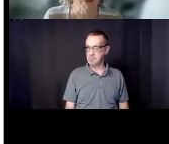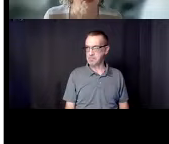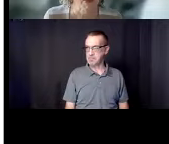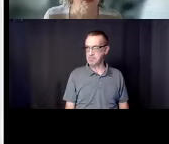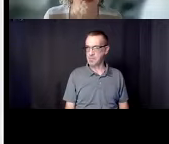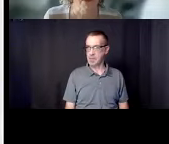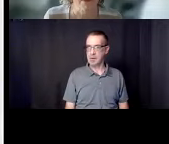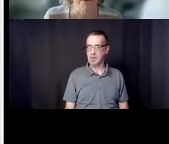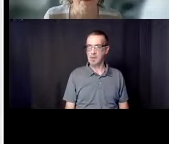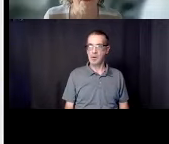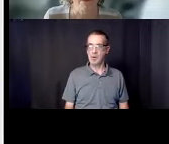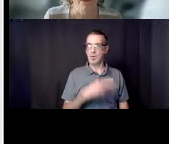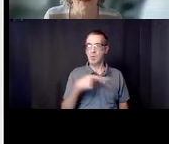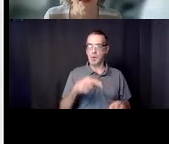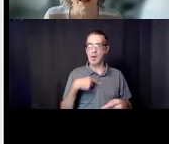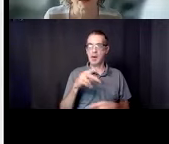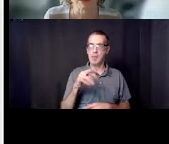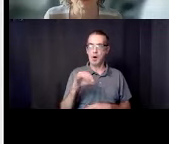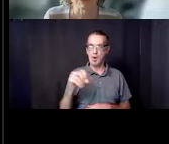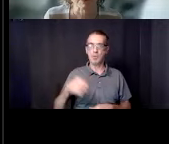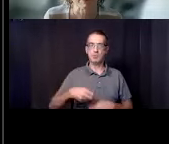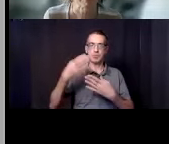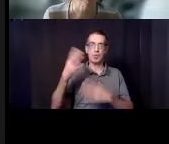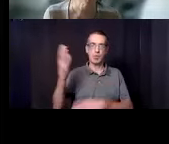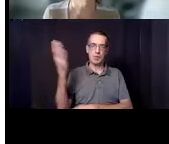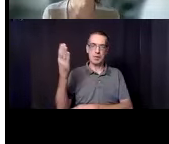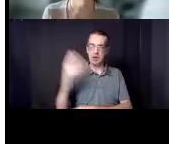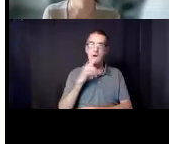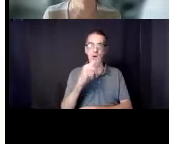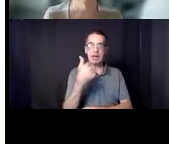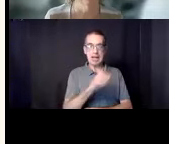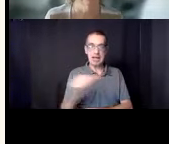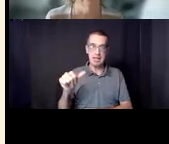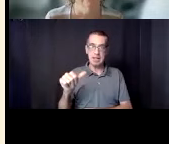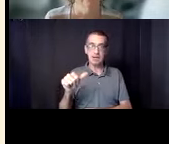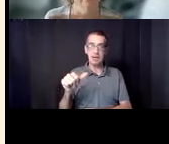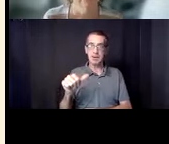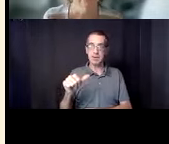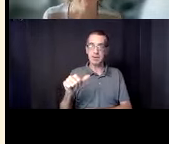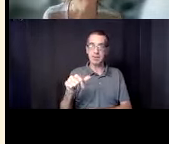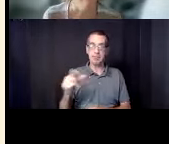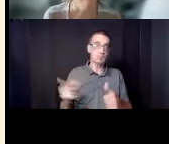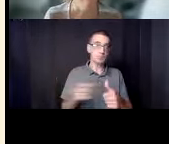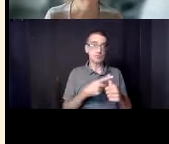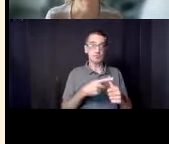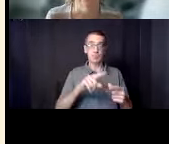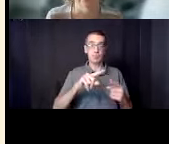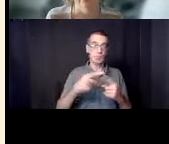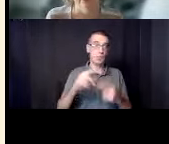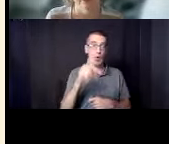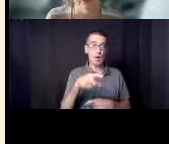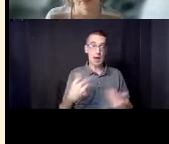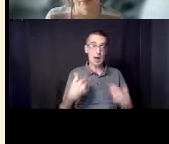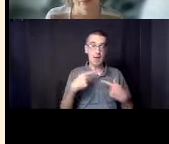No worries. Maybe while we have Marlo pull up the presentation, are there any, initial questions that folks might have